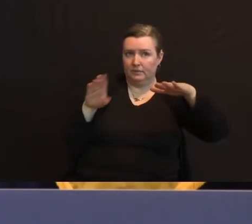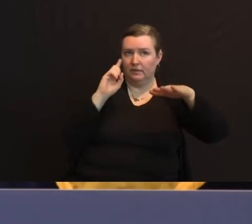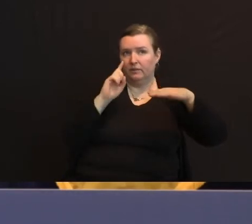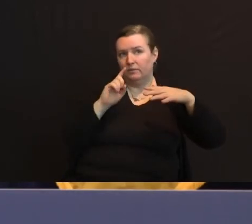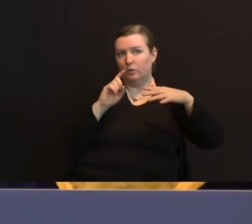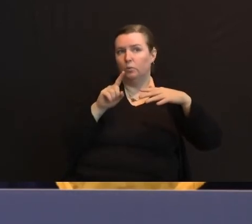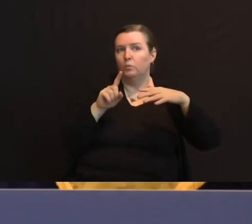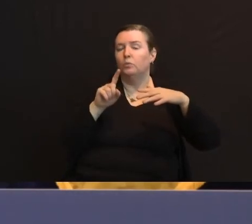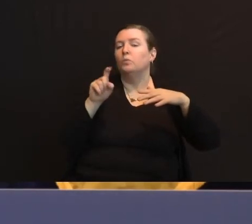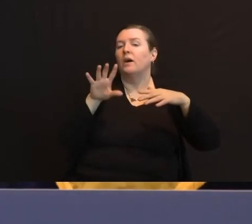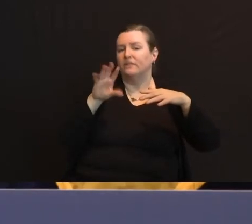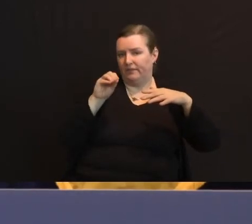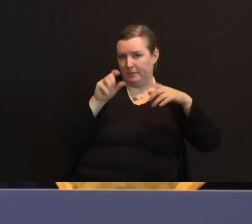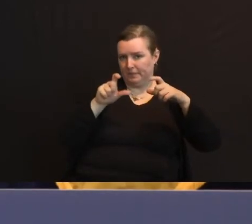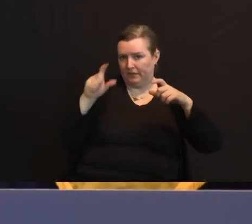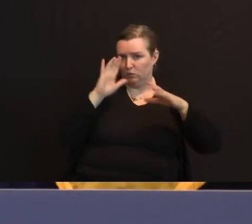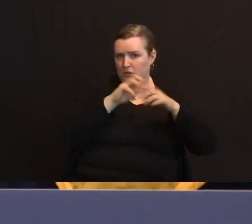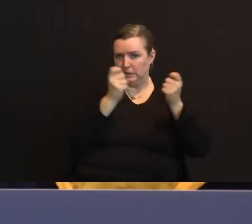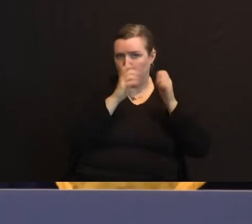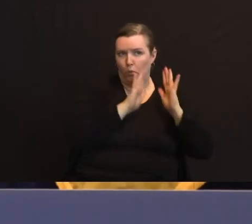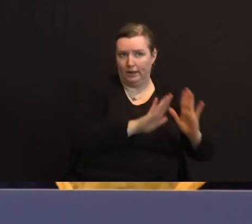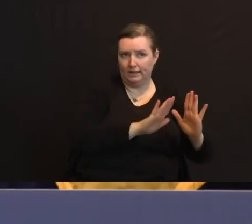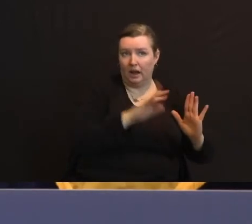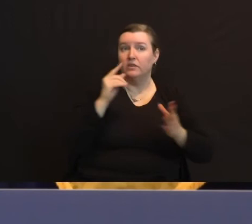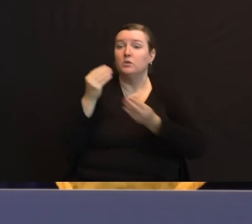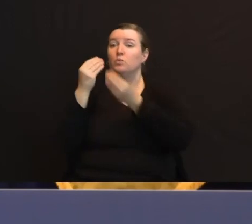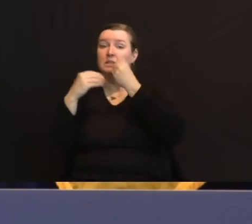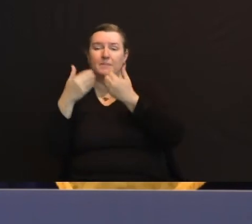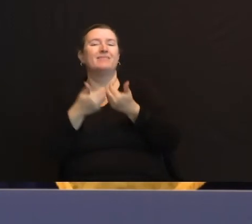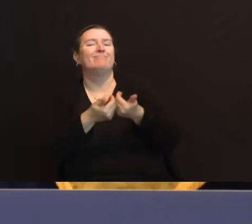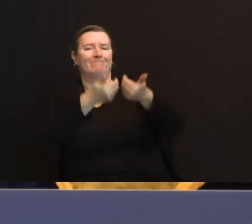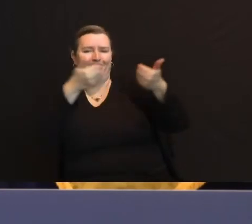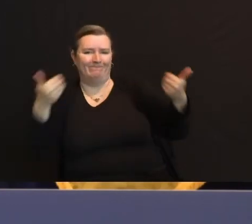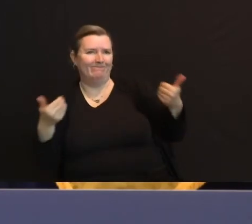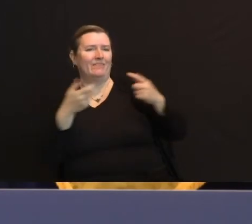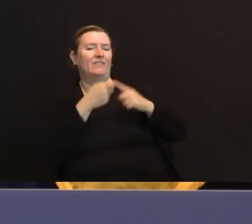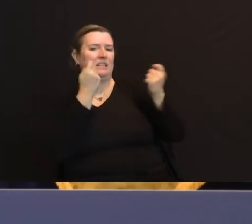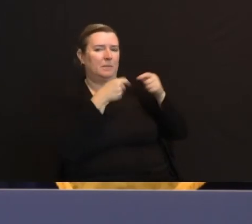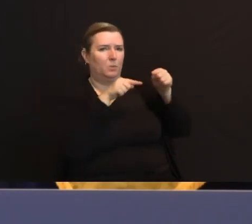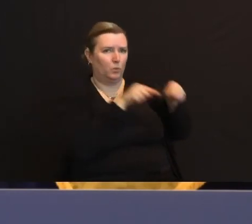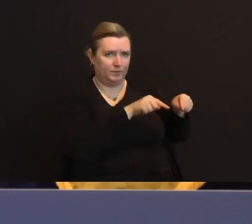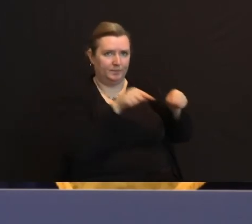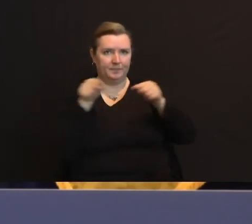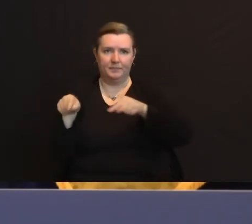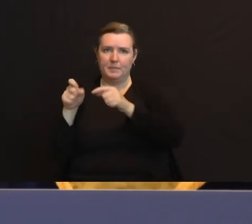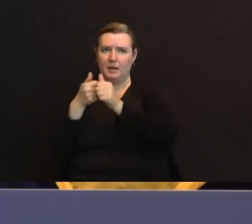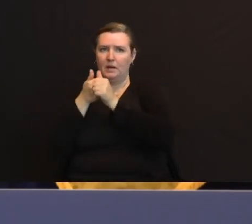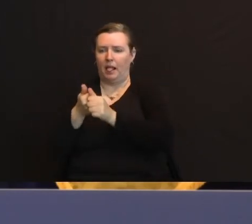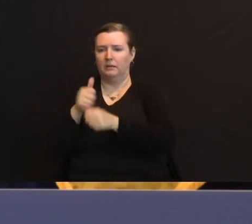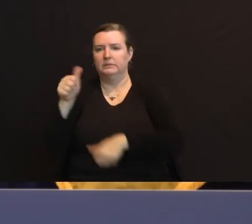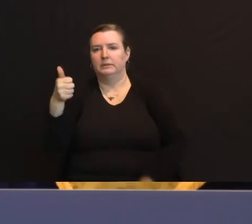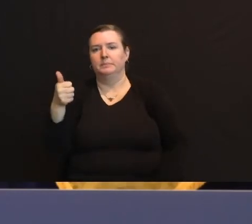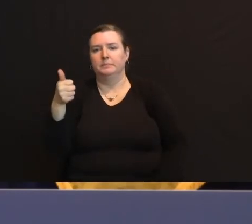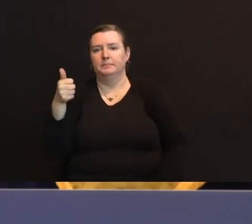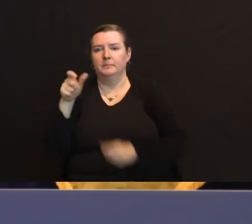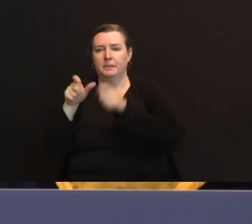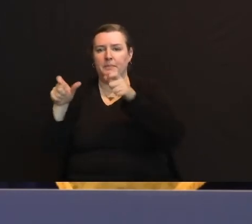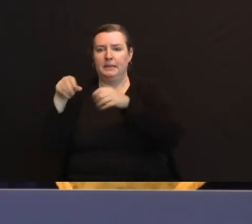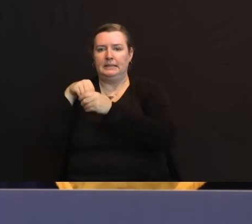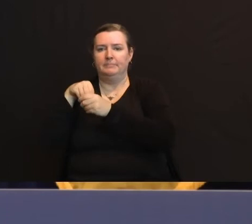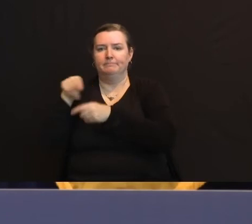ceremony. If the reception was separate from the ceremony, then it would fall under the general indoor gatherings limit of 10 people. Thank